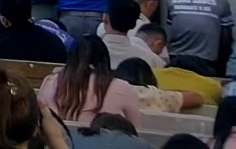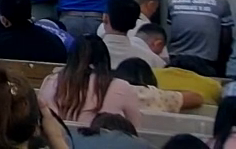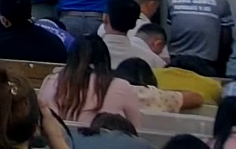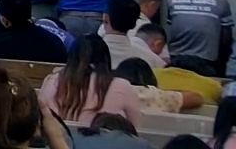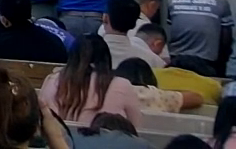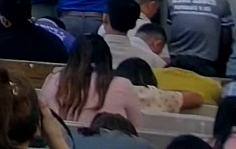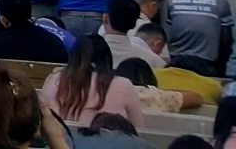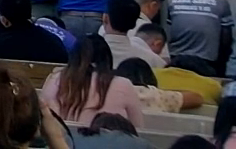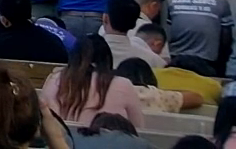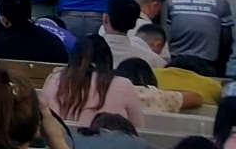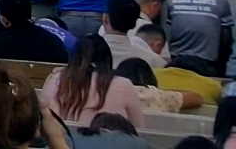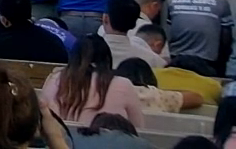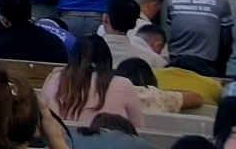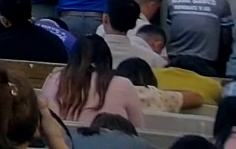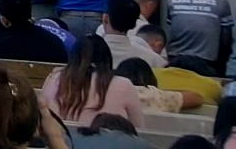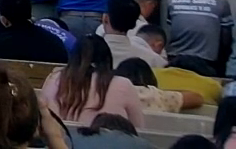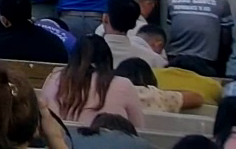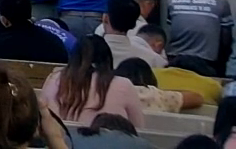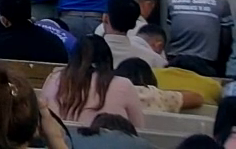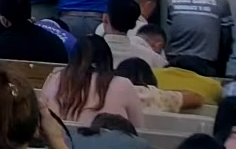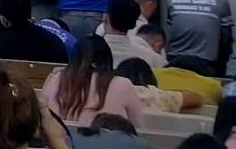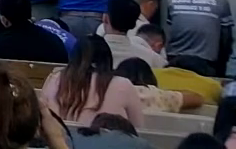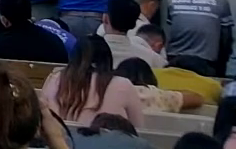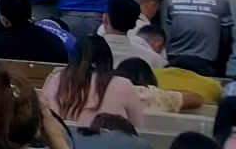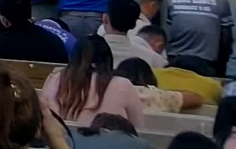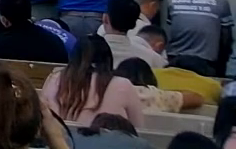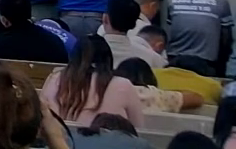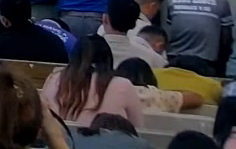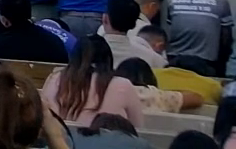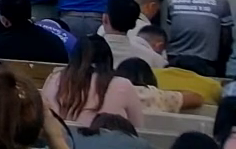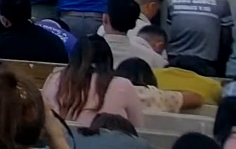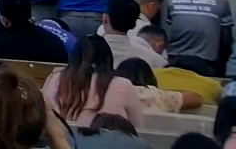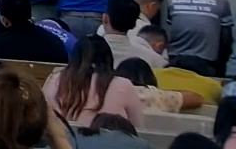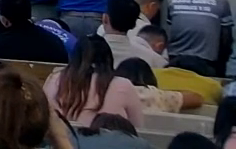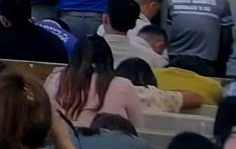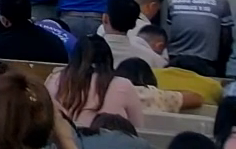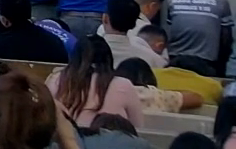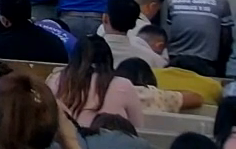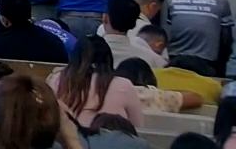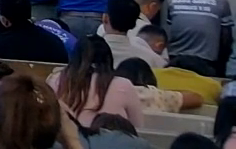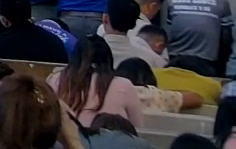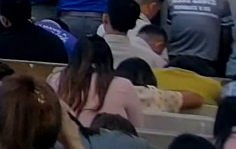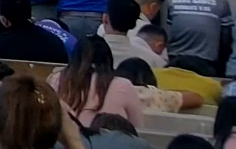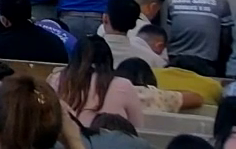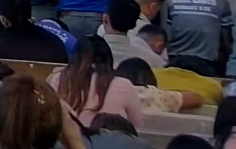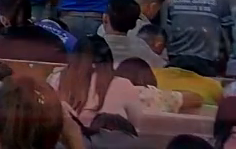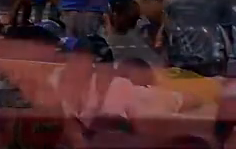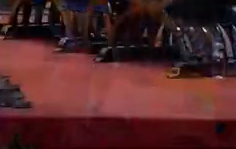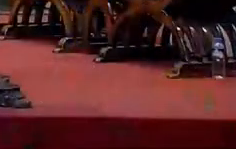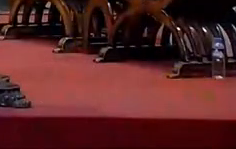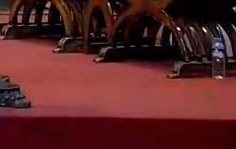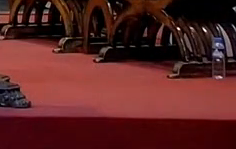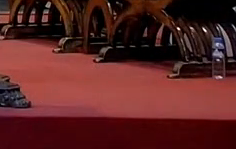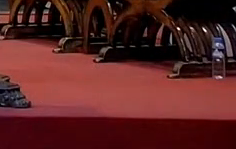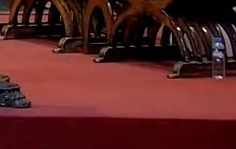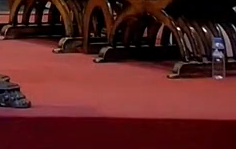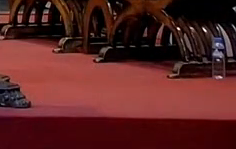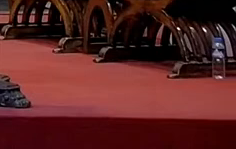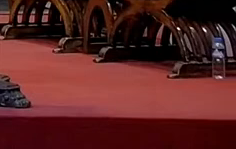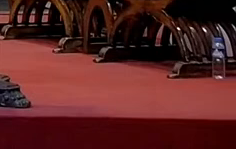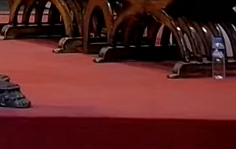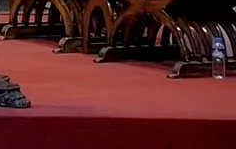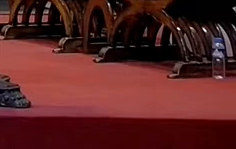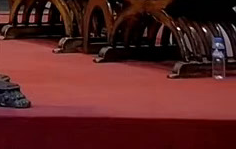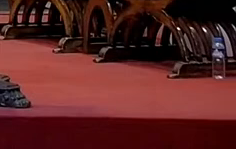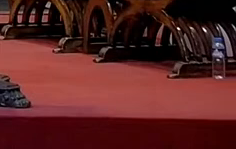women that they have a place in the mission field, whether it is giving, whether it is